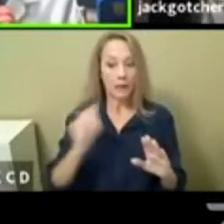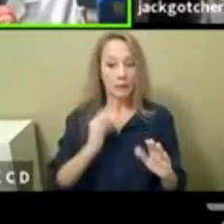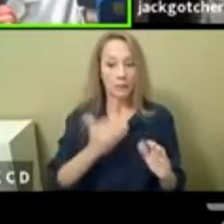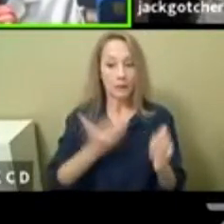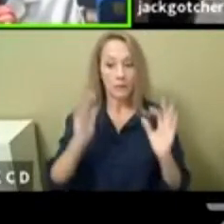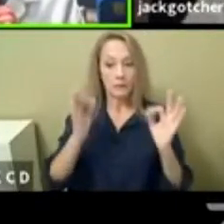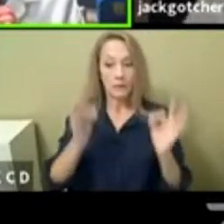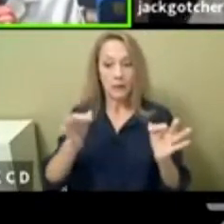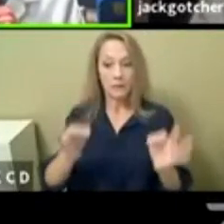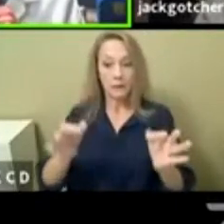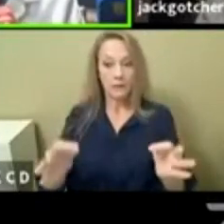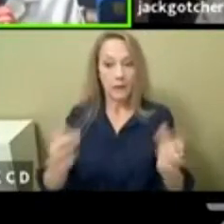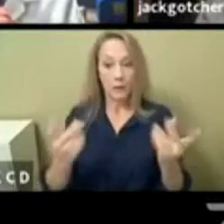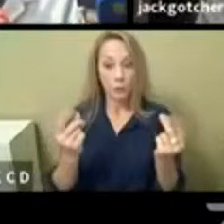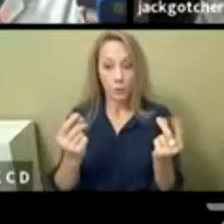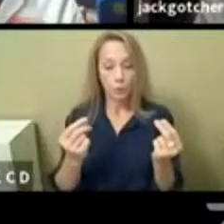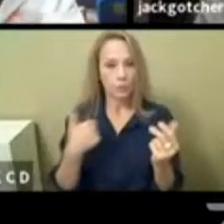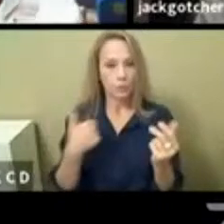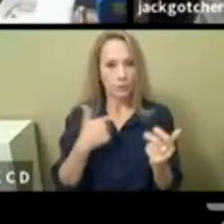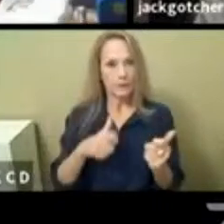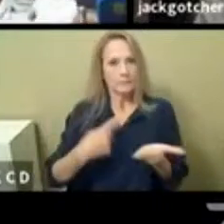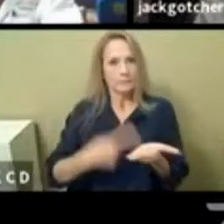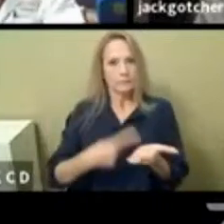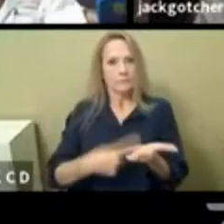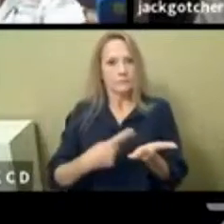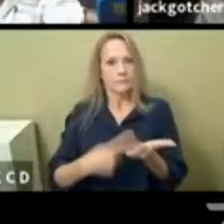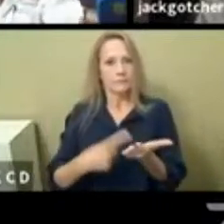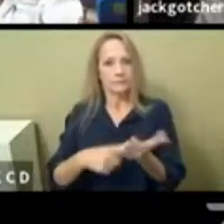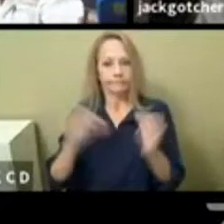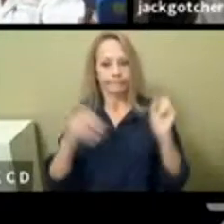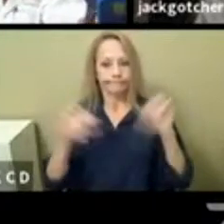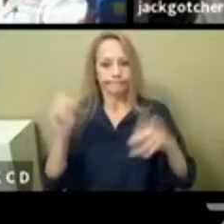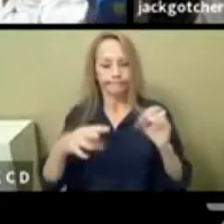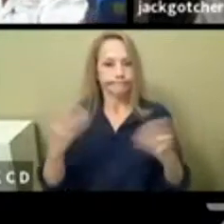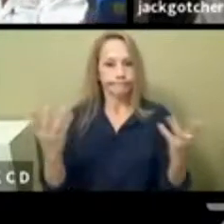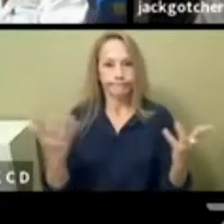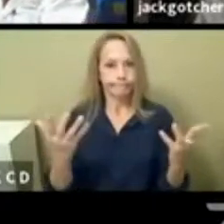conversation. I would say,